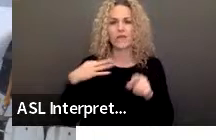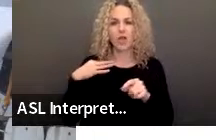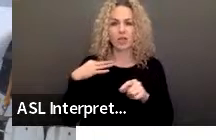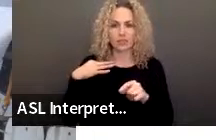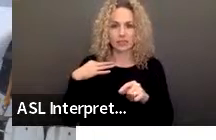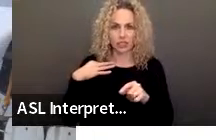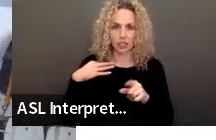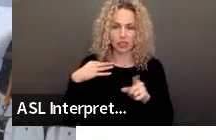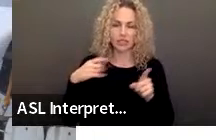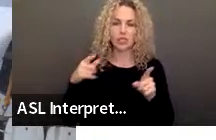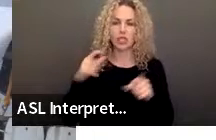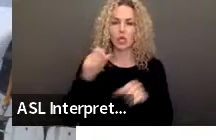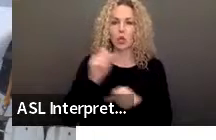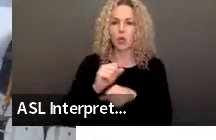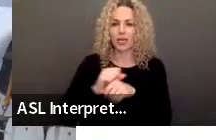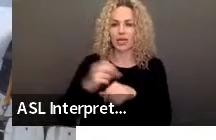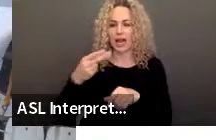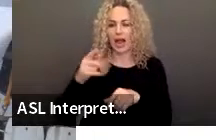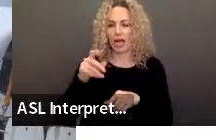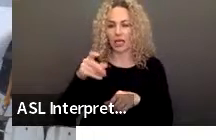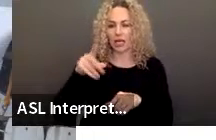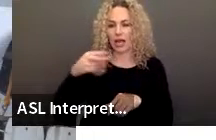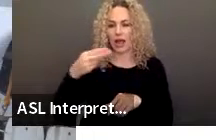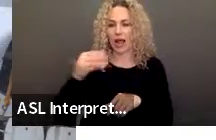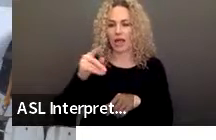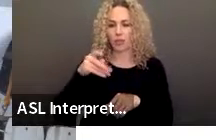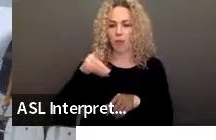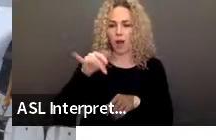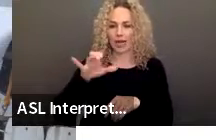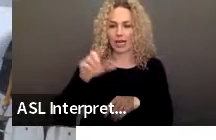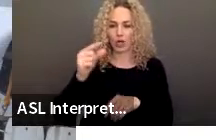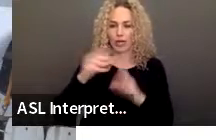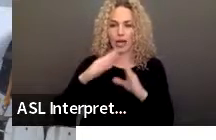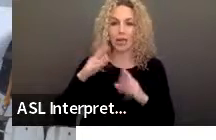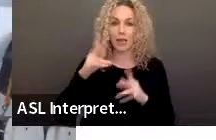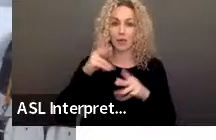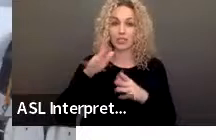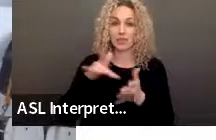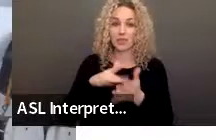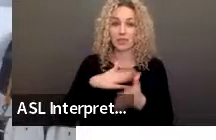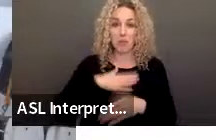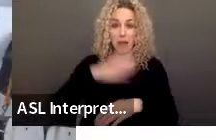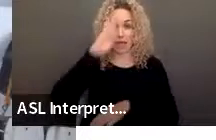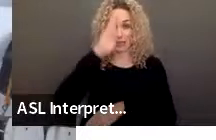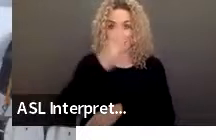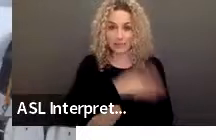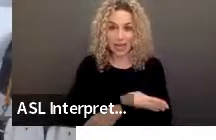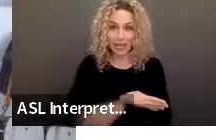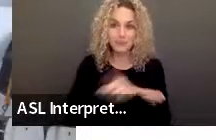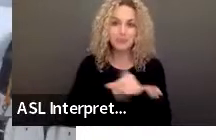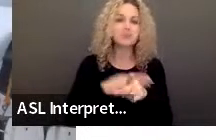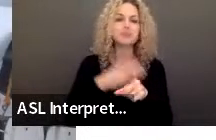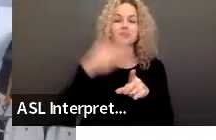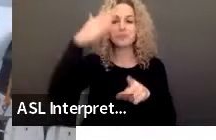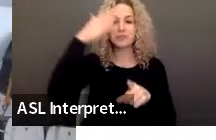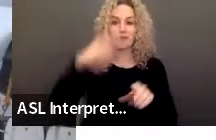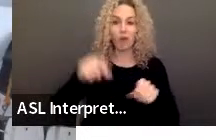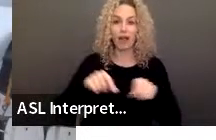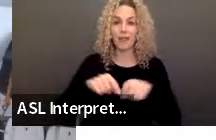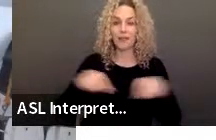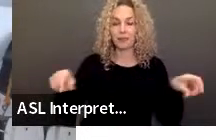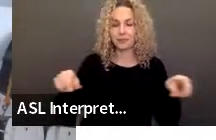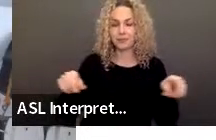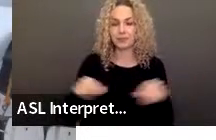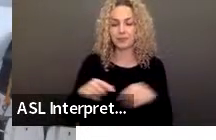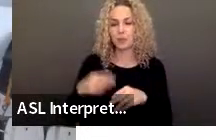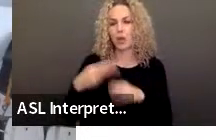volunteers working in the hydroponic greenhouse, and the person in the middle is my son, and he has in front of him